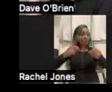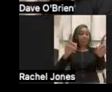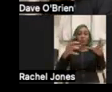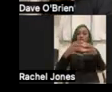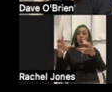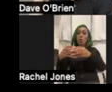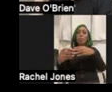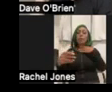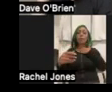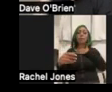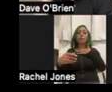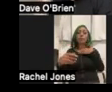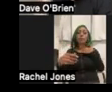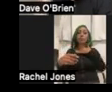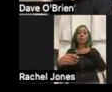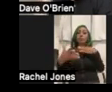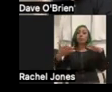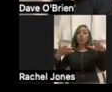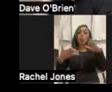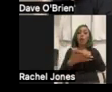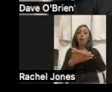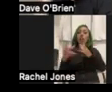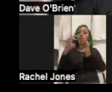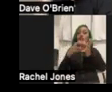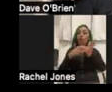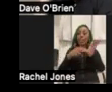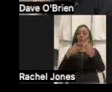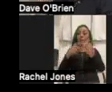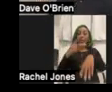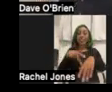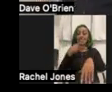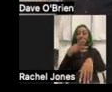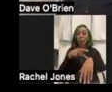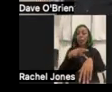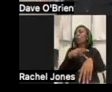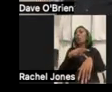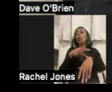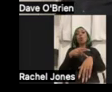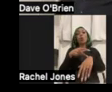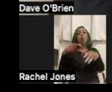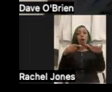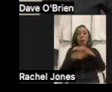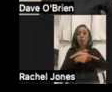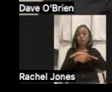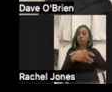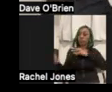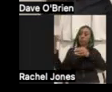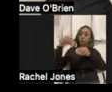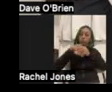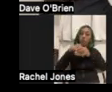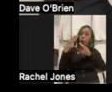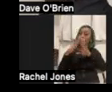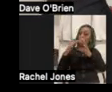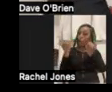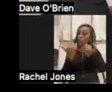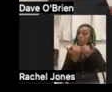a different group of 14 undocumented Filipino migrants who participated in three workshops, which I co-facilitated with the